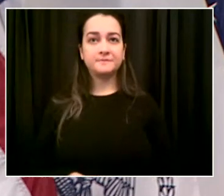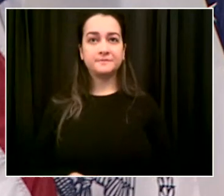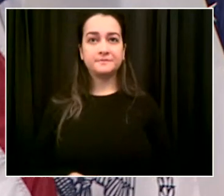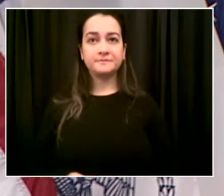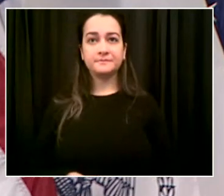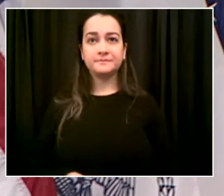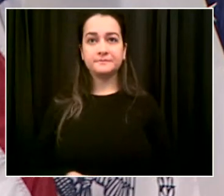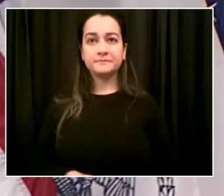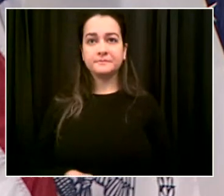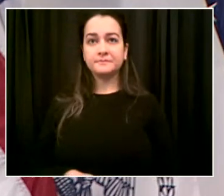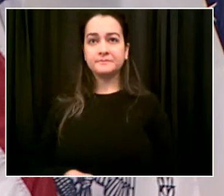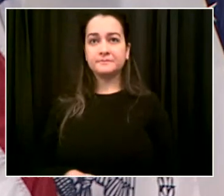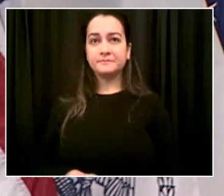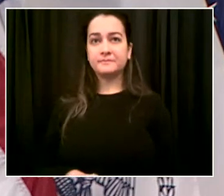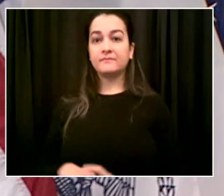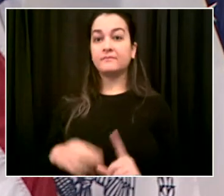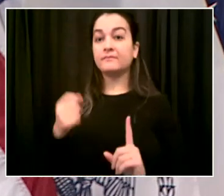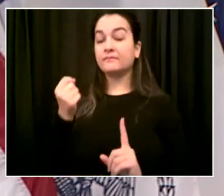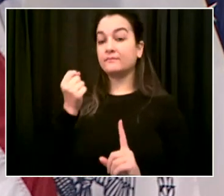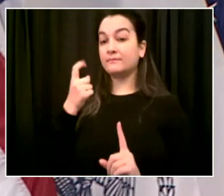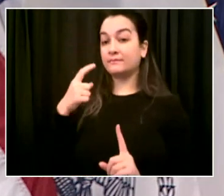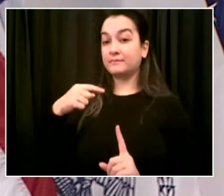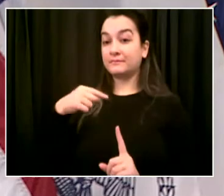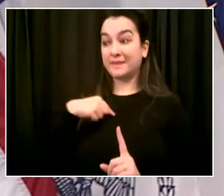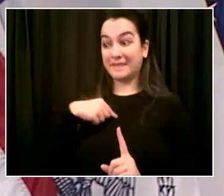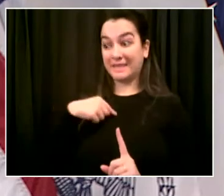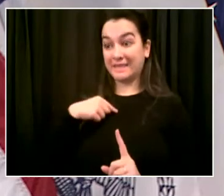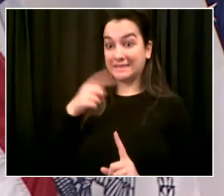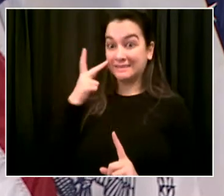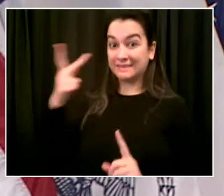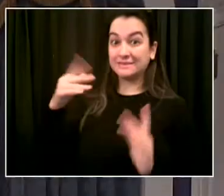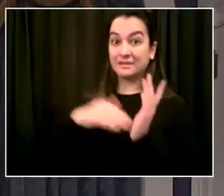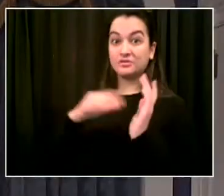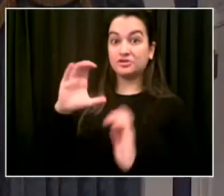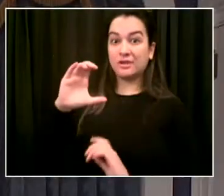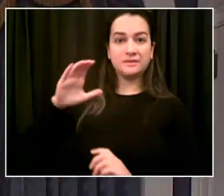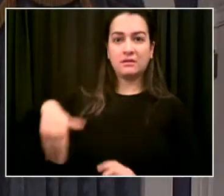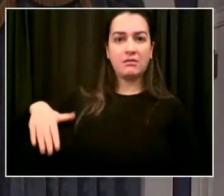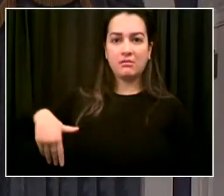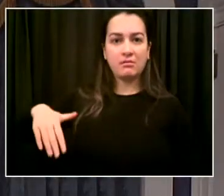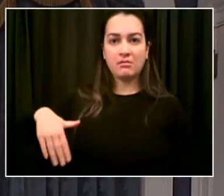anyone he was in contact with. Dr. Katz, do you want to speak to that?